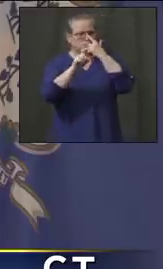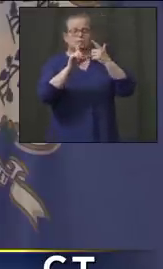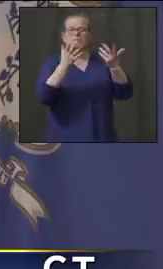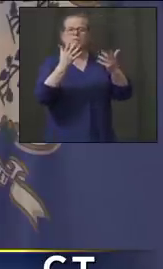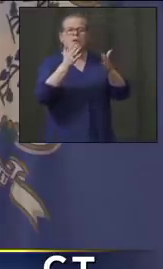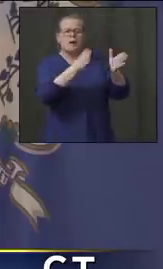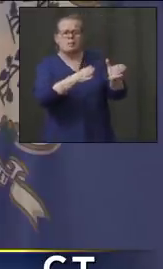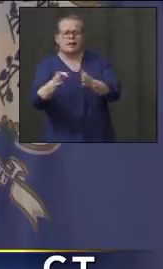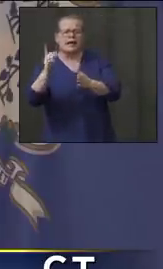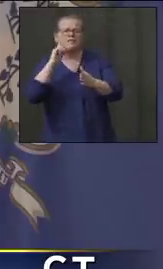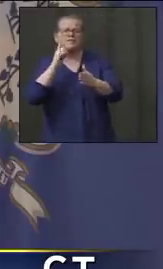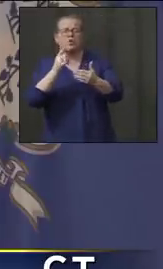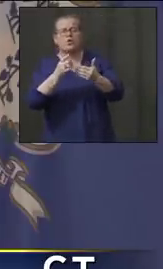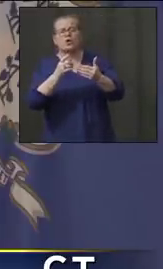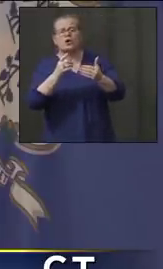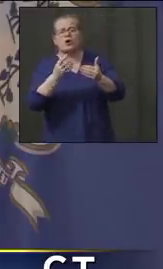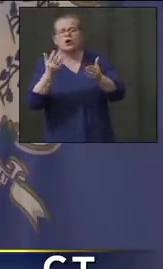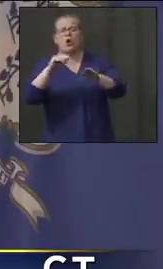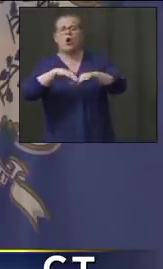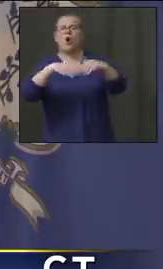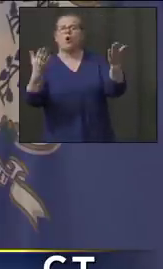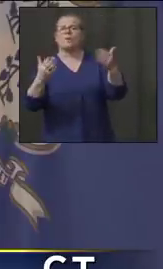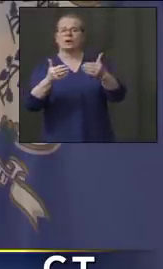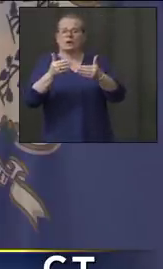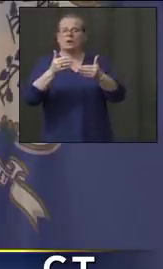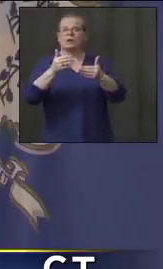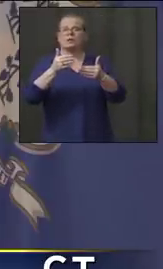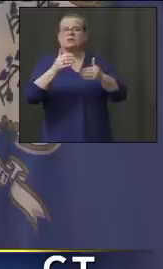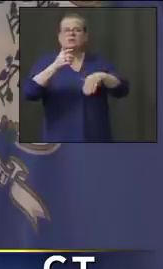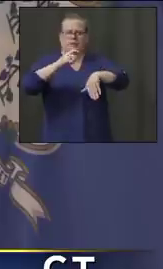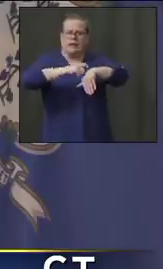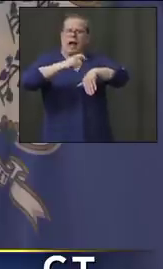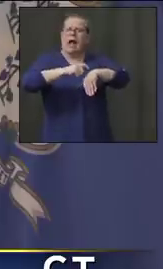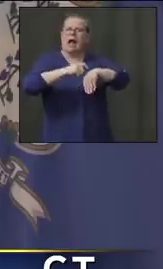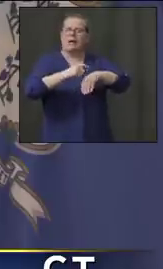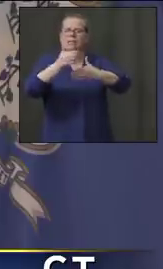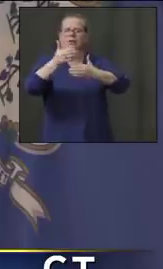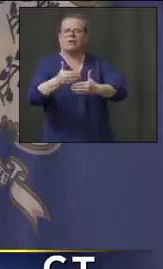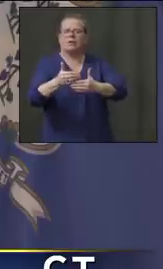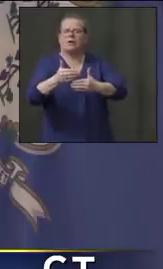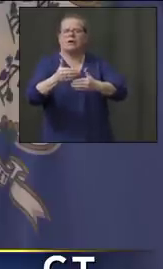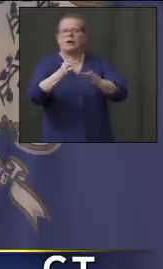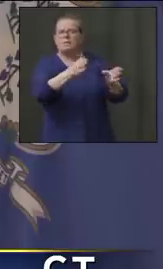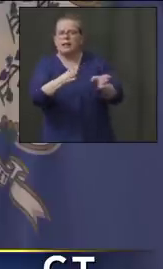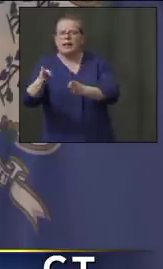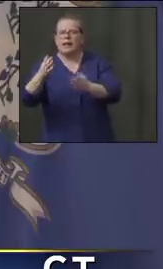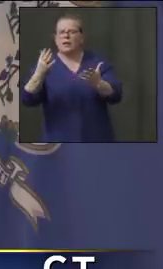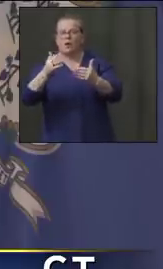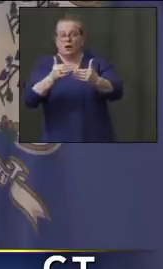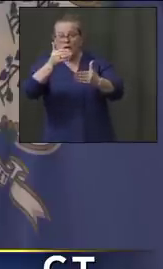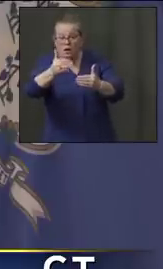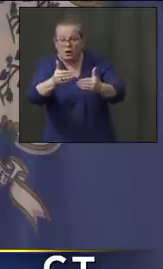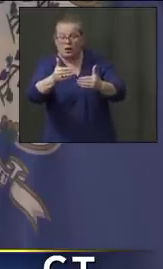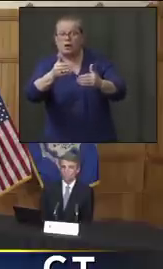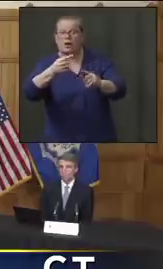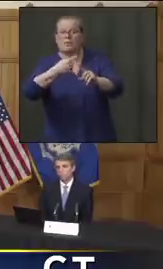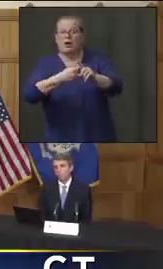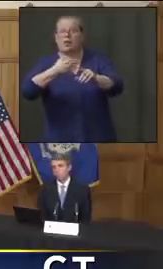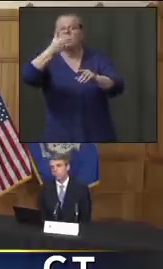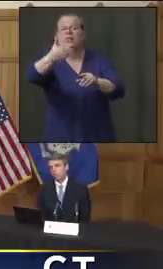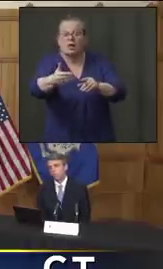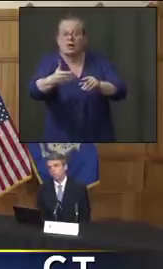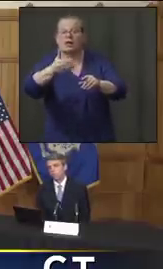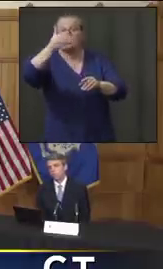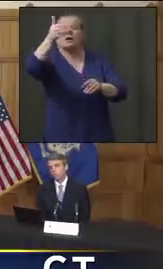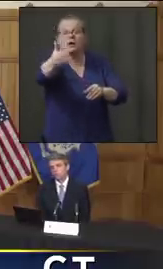a set thing too, or is that kind of dependent upon different benchmarks being met? So it's a minimum of 4